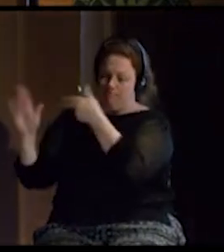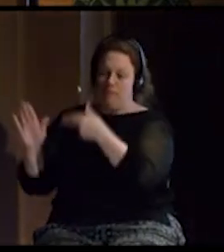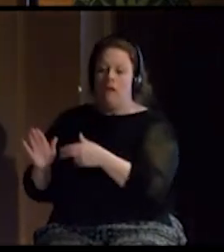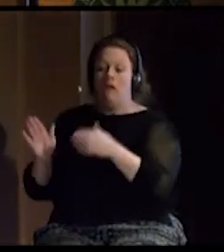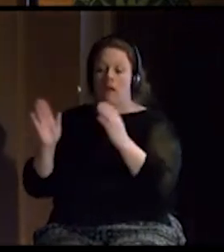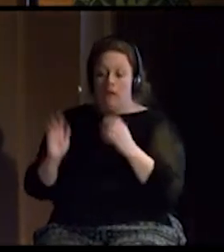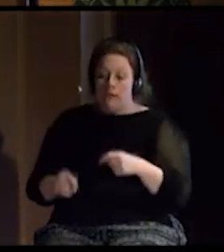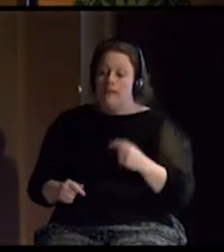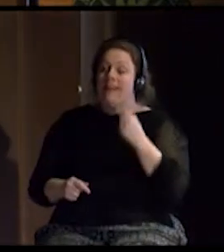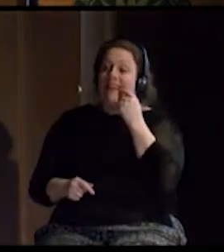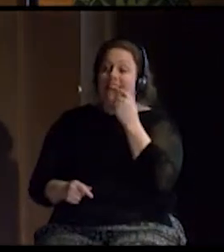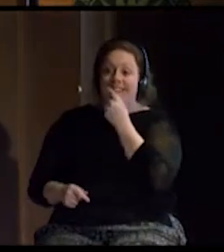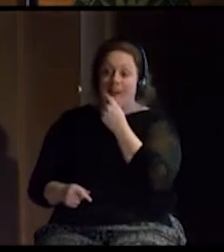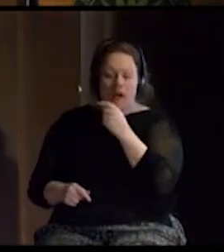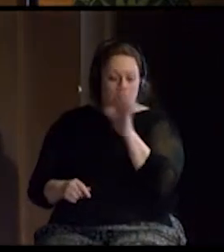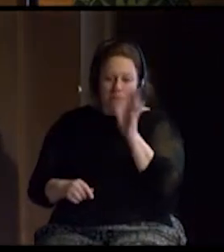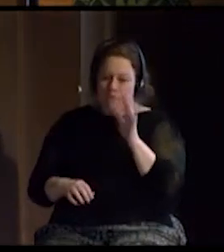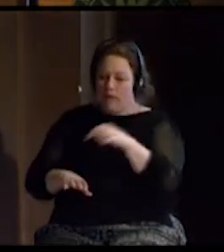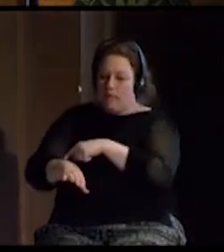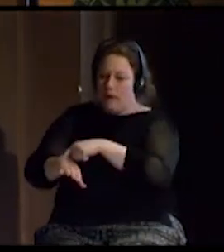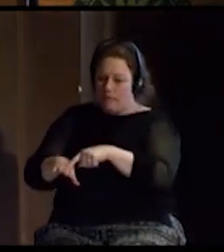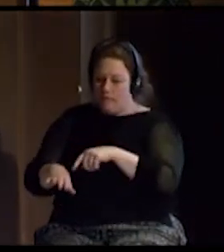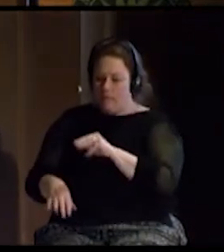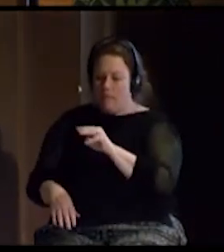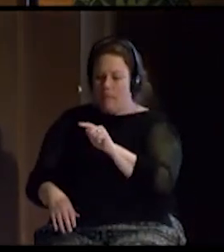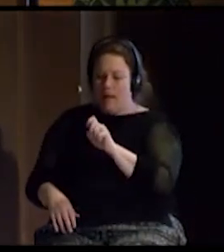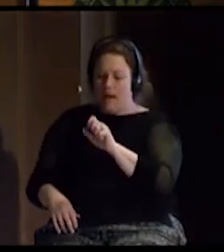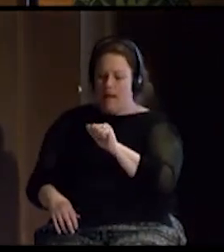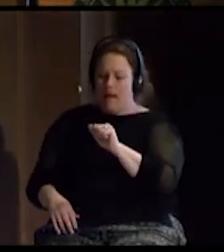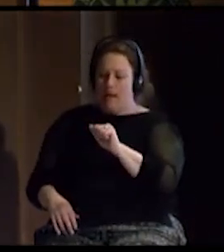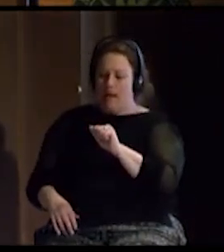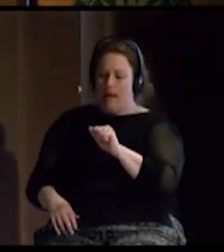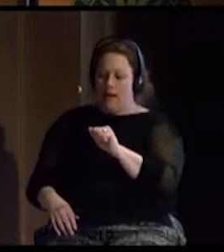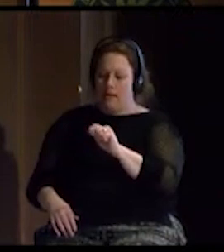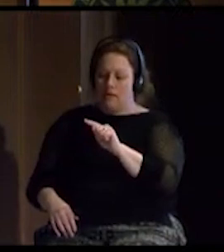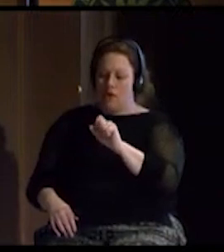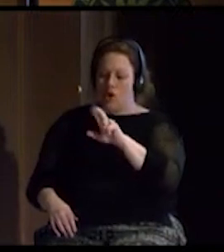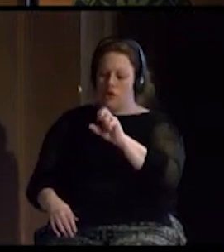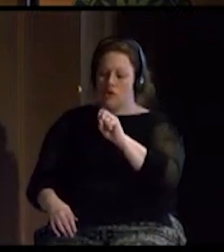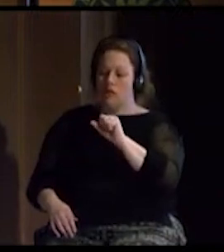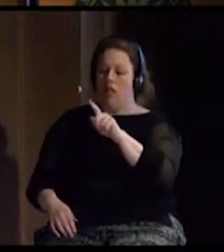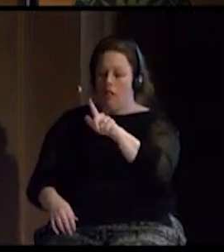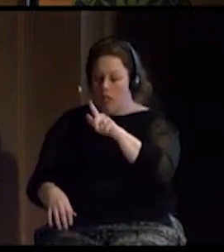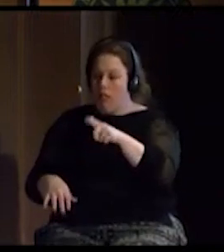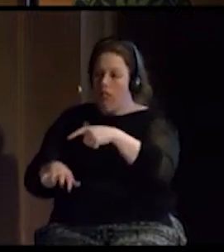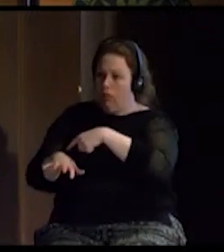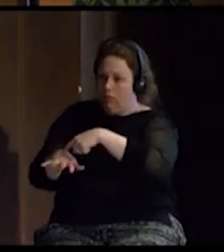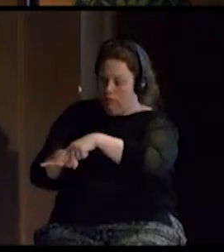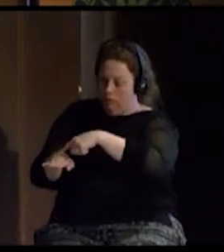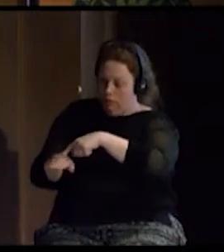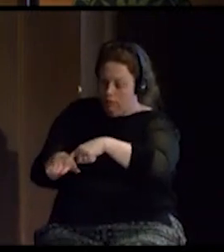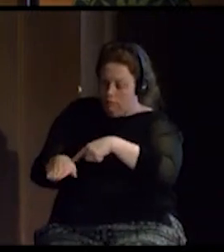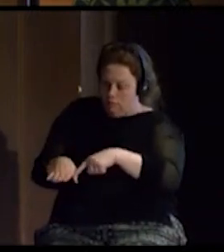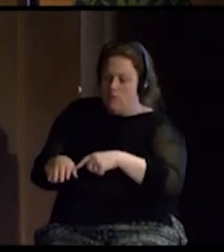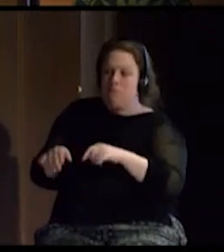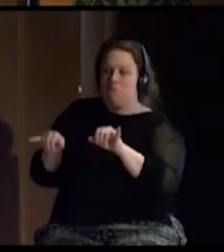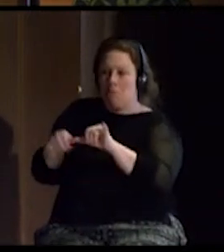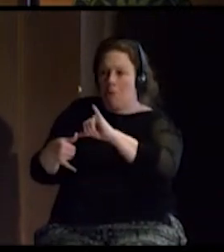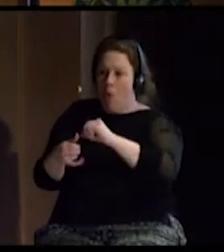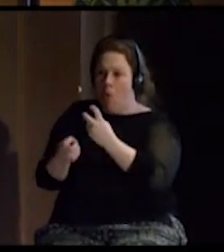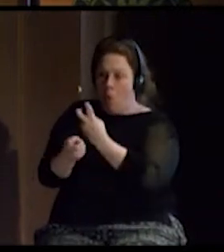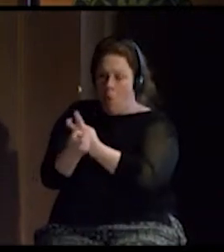4 length of the village dogs are generally longer than those of the archaeological woolly dogs, and mutton's